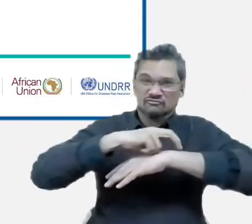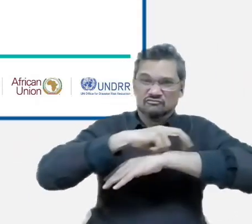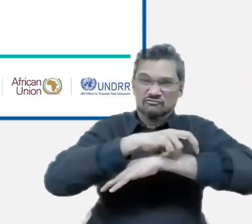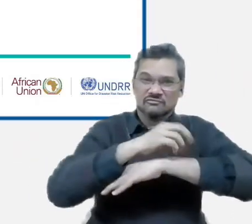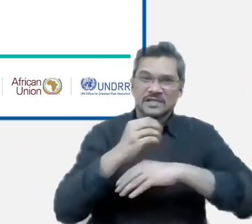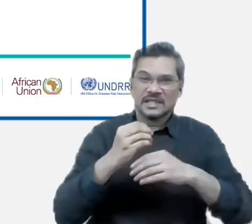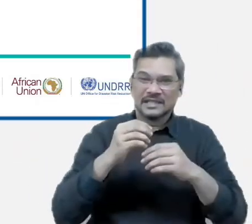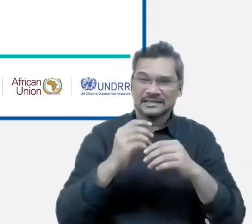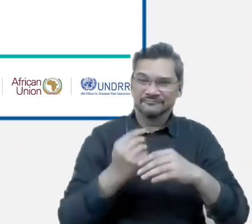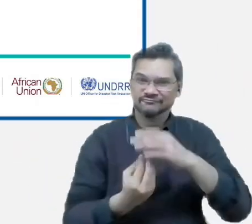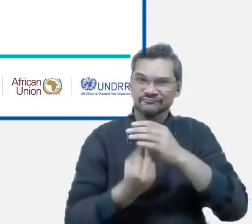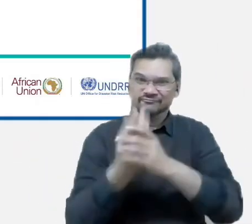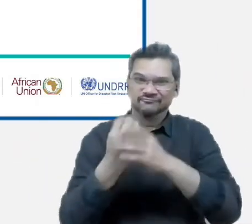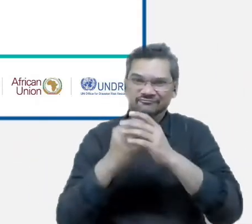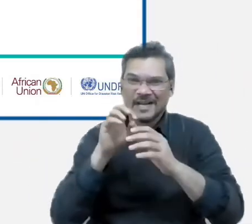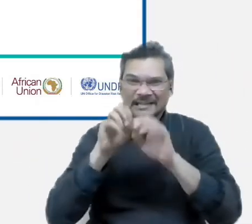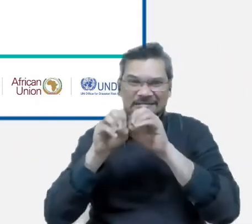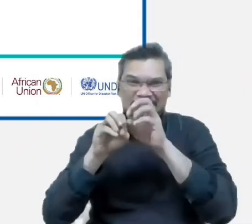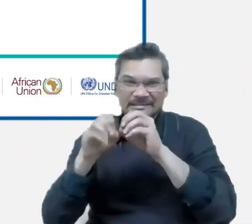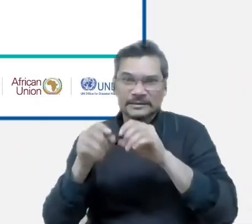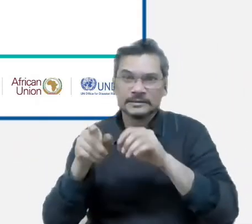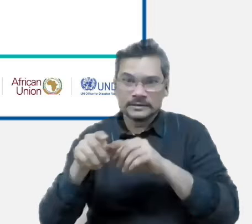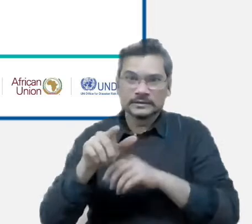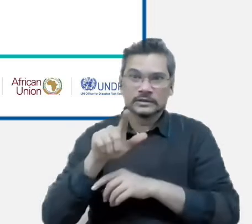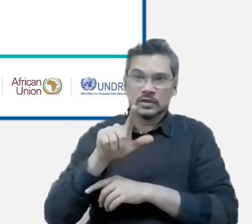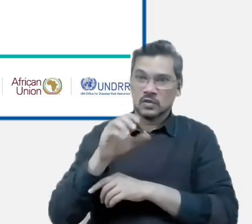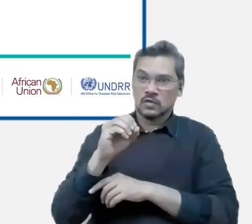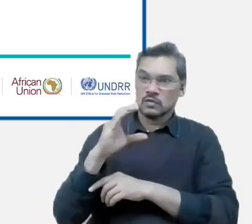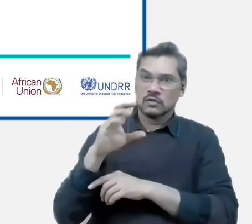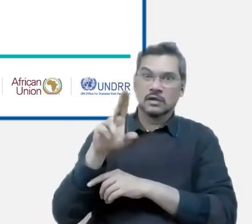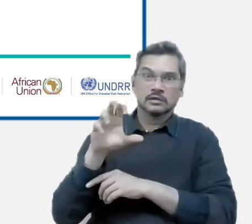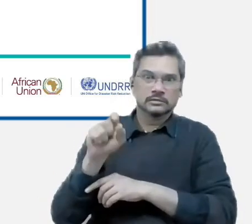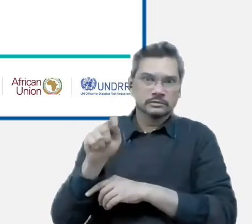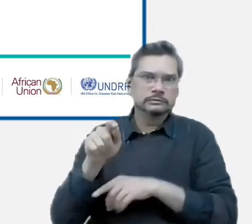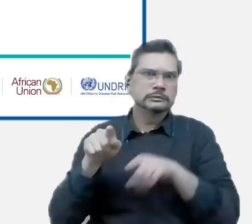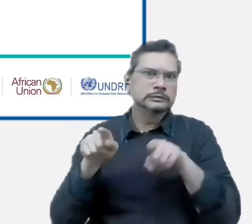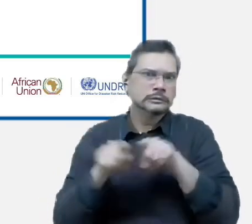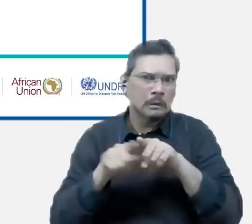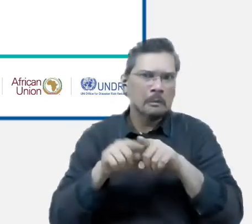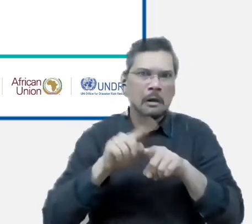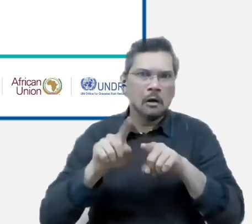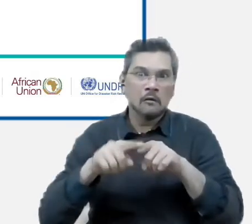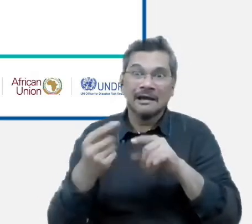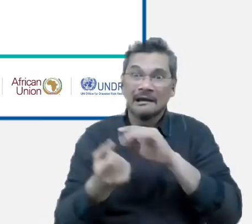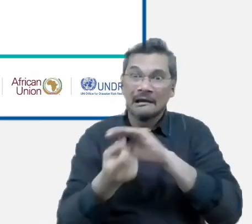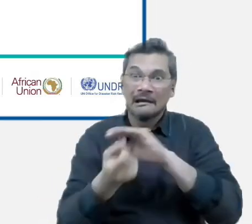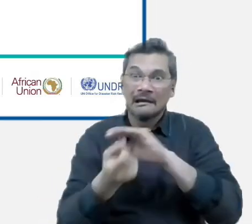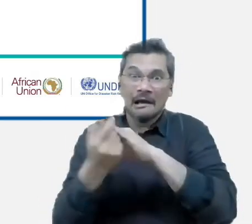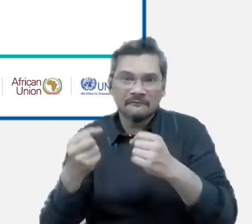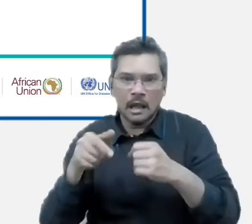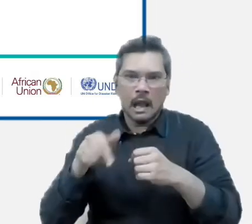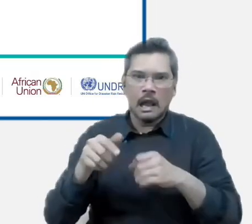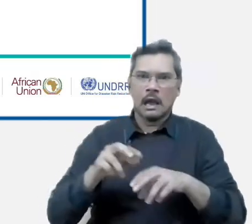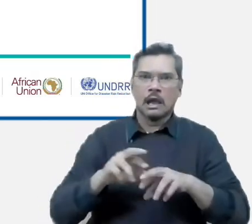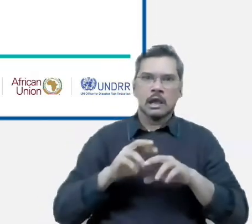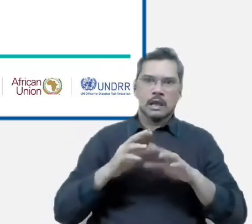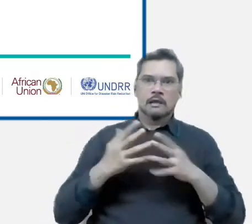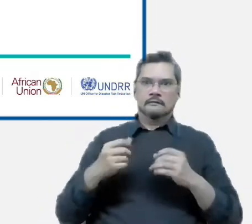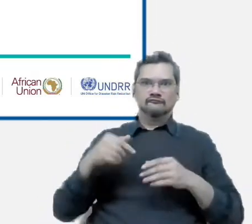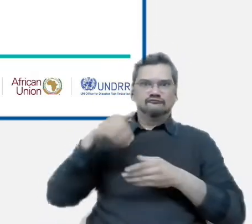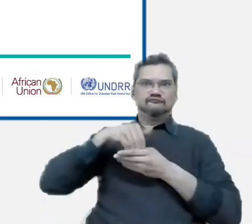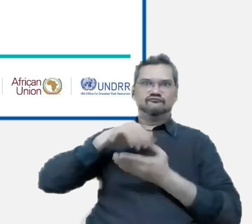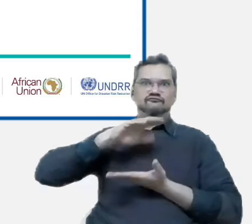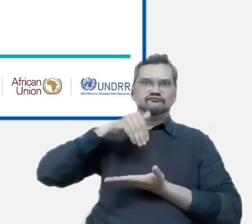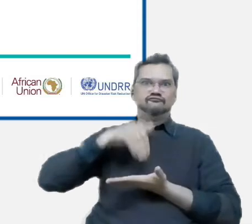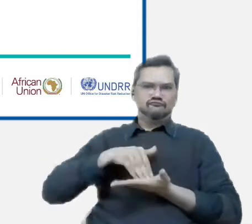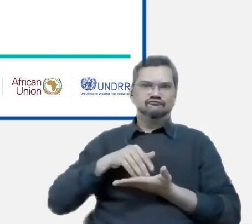region. With that, I think we are heading to advance, actually, not only the early warning products, but also on early